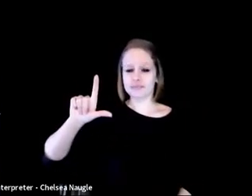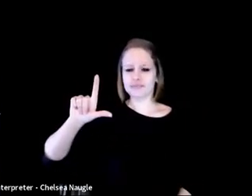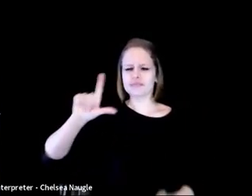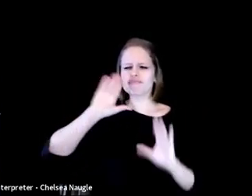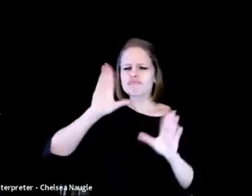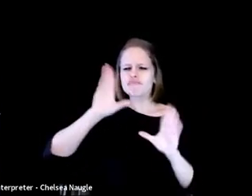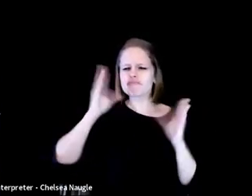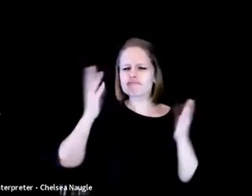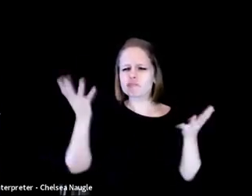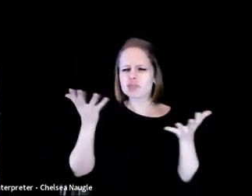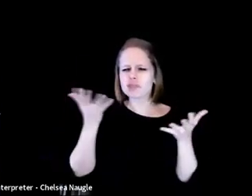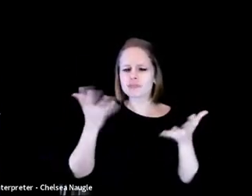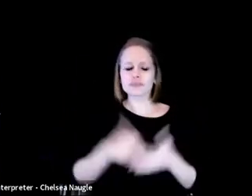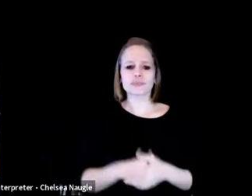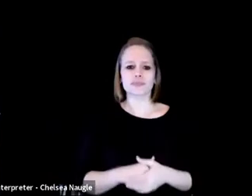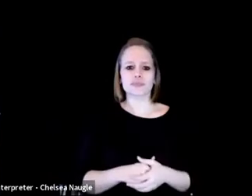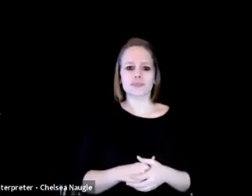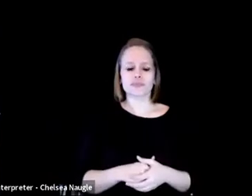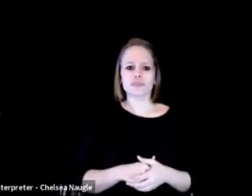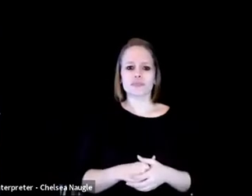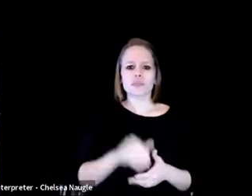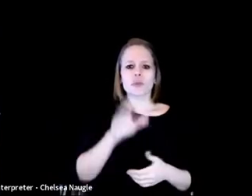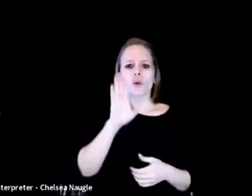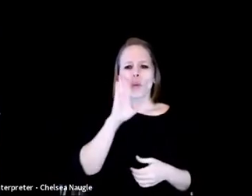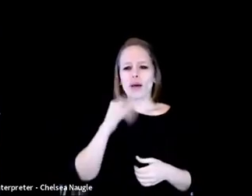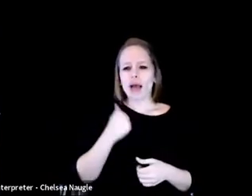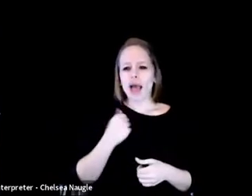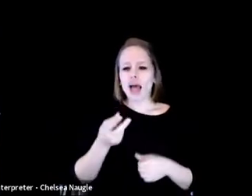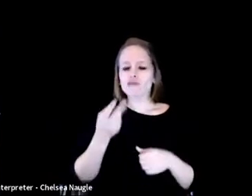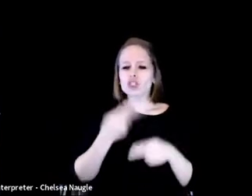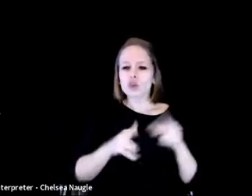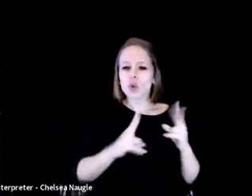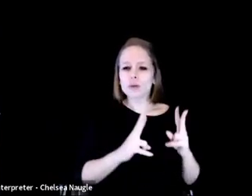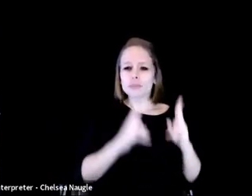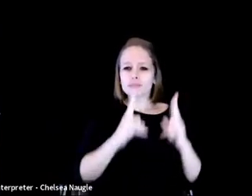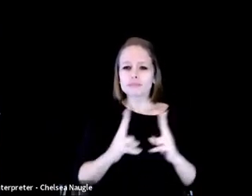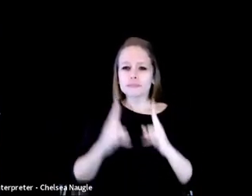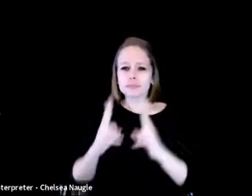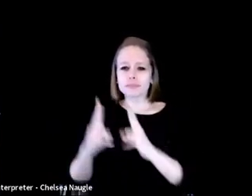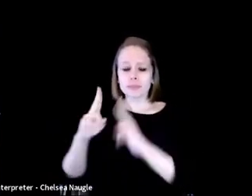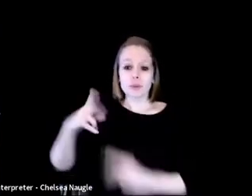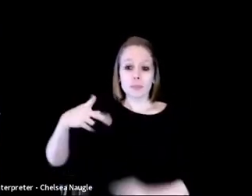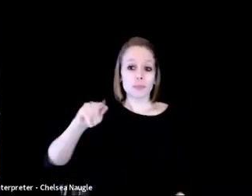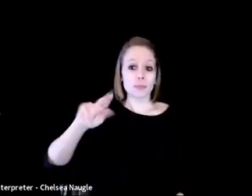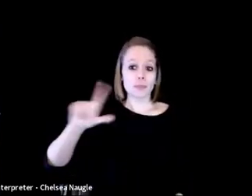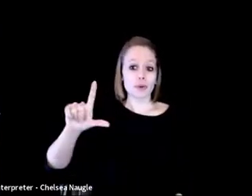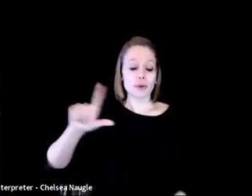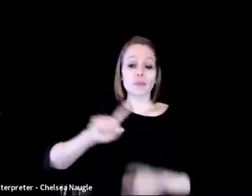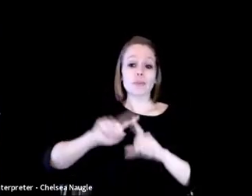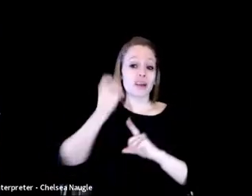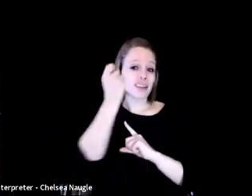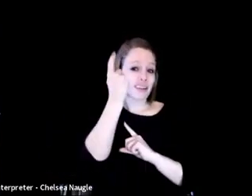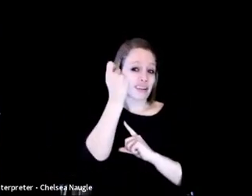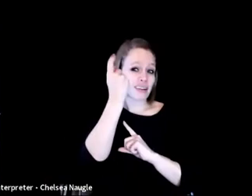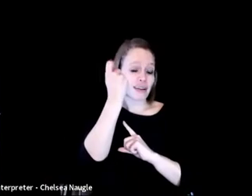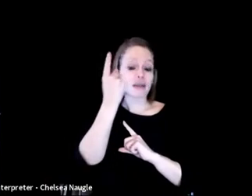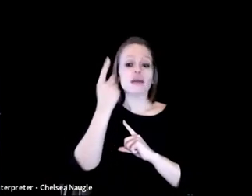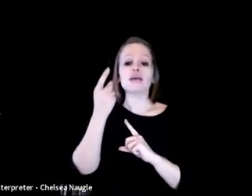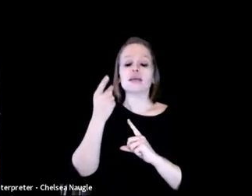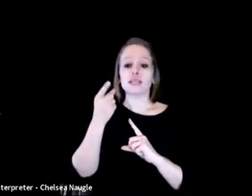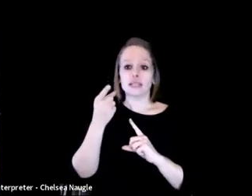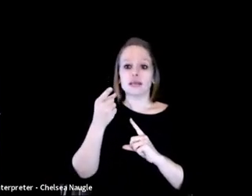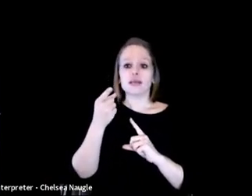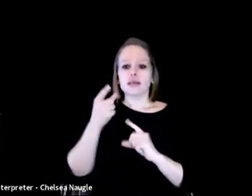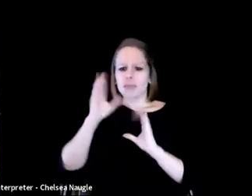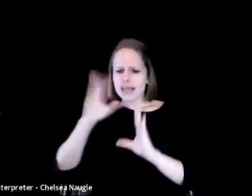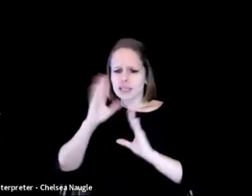attention to is you'll see very short clips of Paul. But even when his parents are talking in the interview, and I want you to pay attention to what you learn from